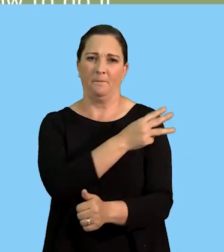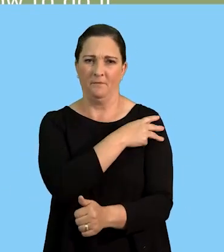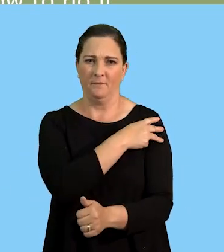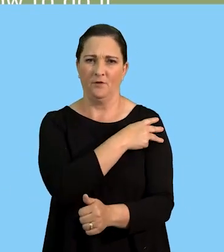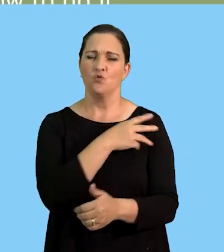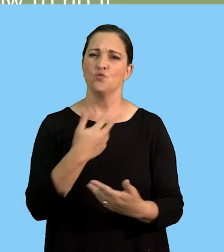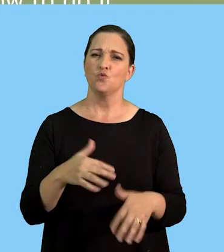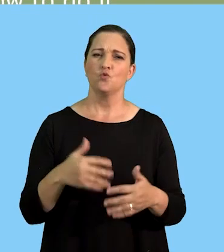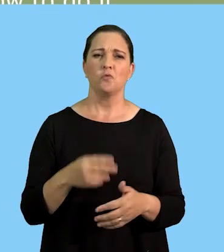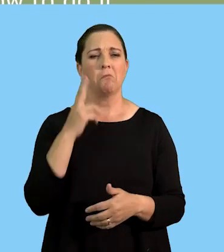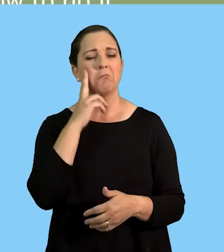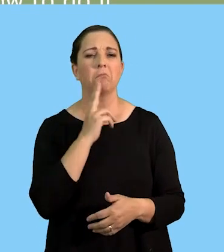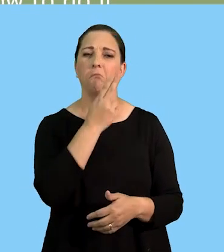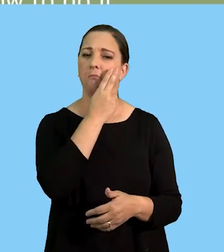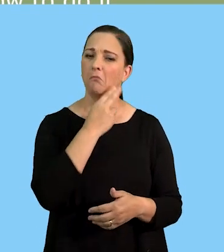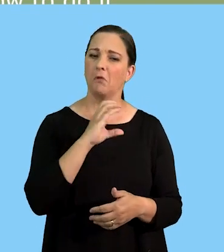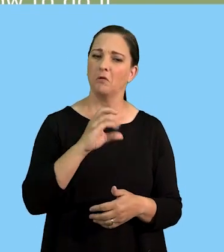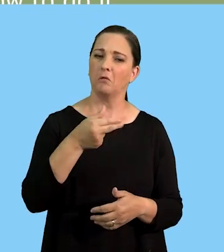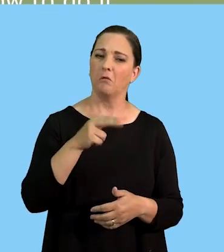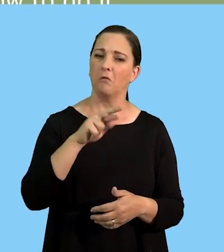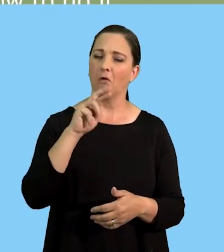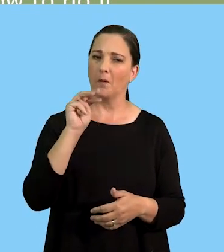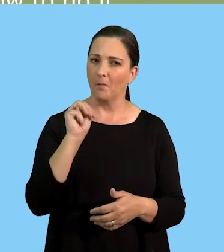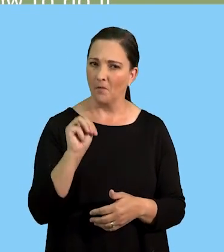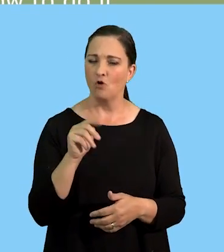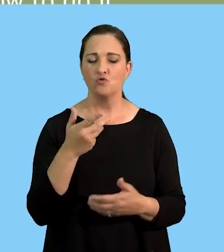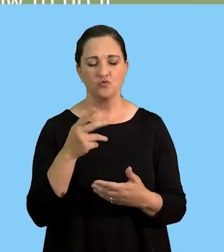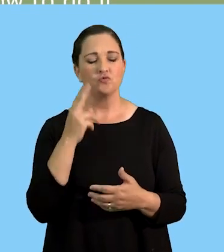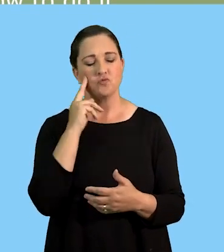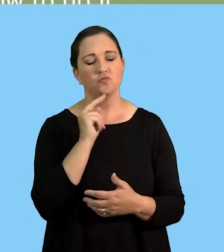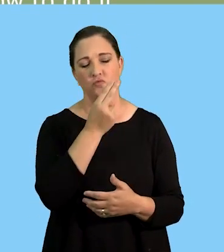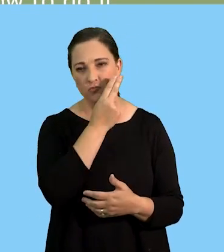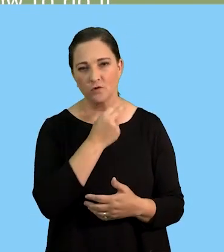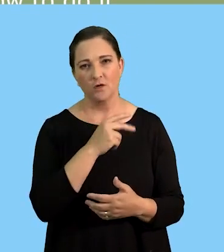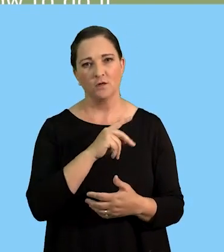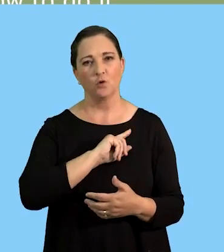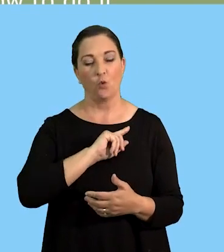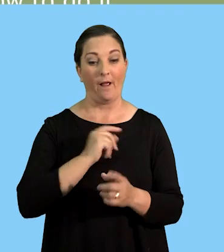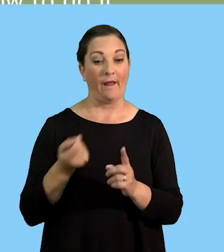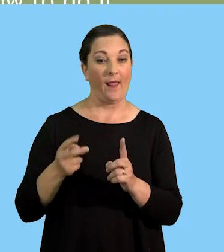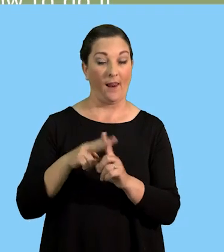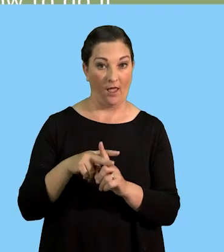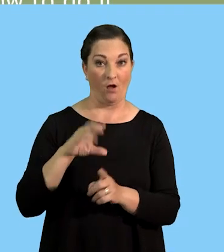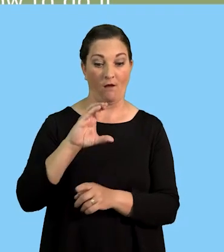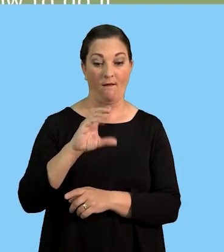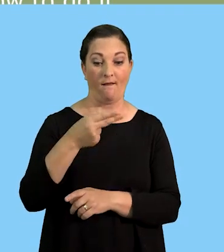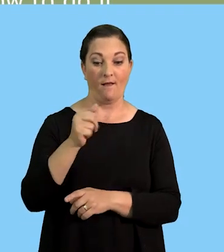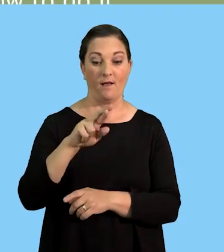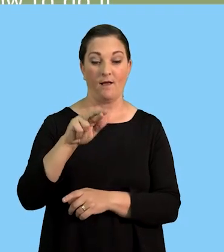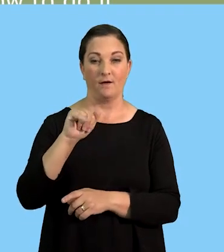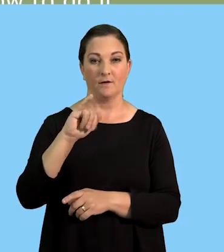charm. So with the term charm, you already know what is your answer. So this is to say Tom now is applying